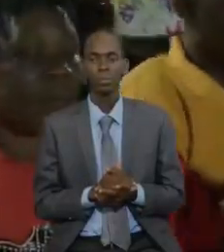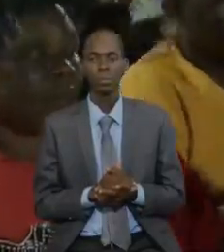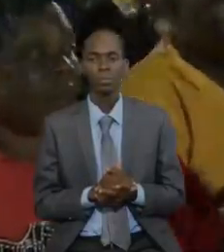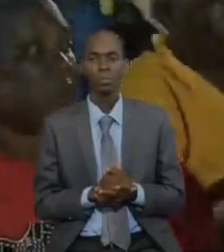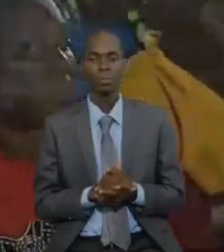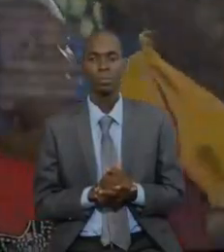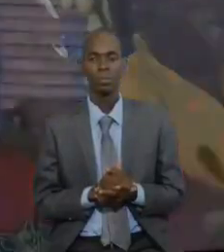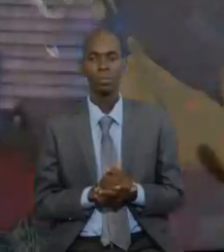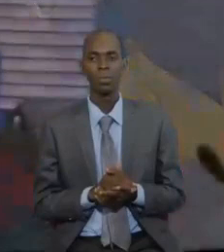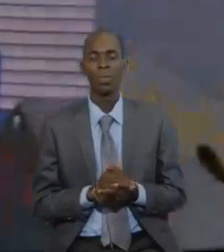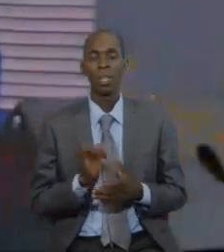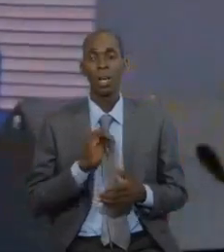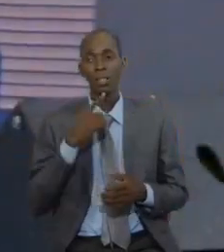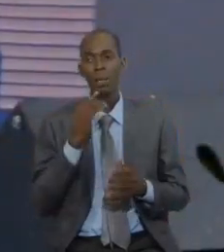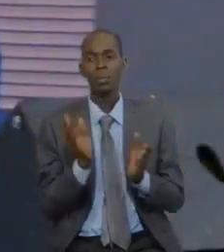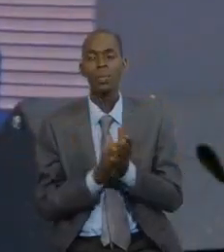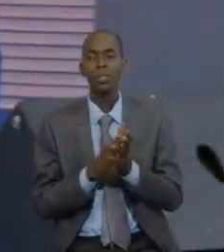I said, praise the Lord.